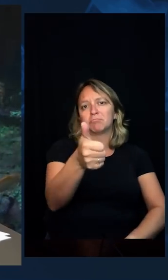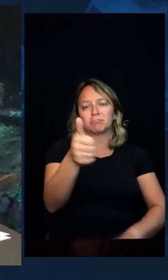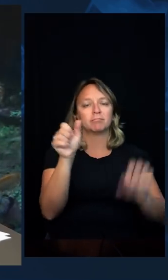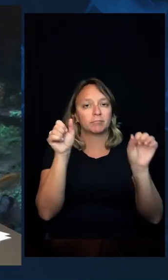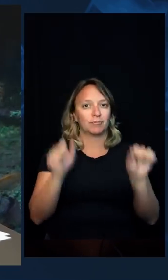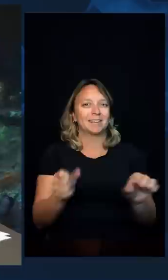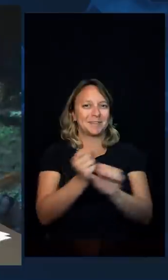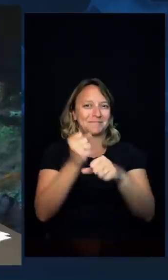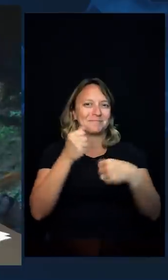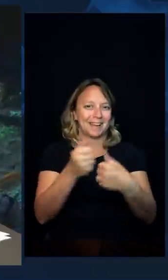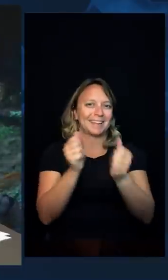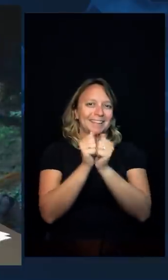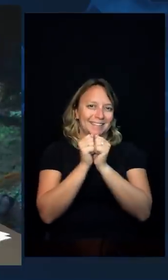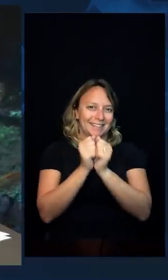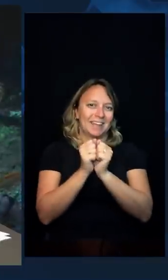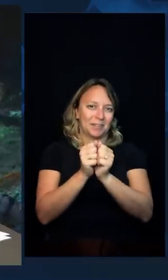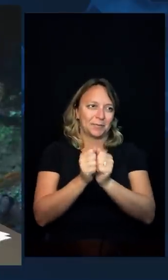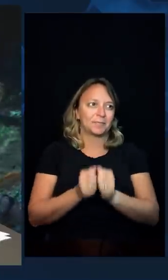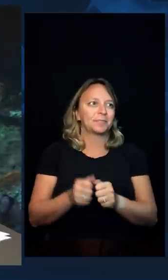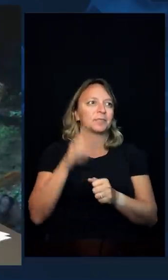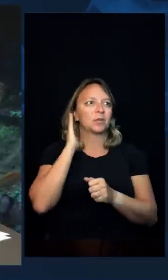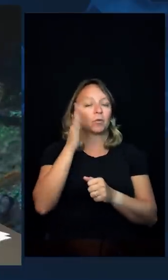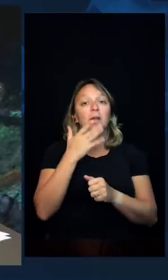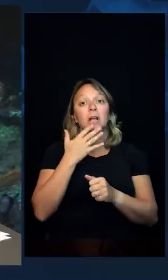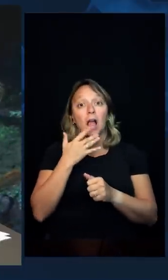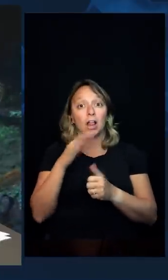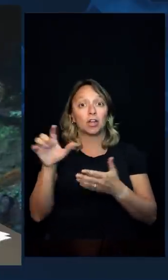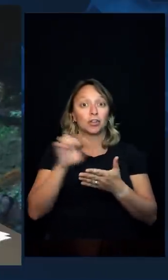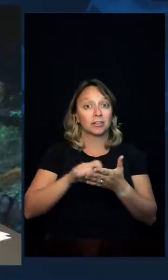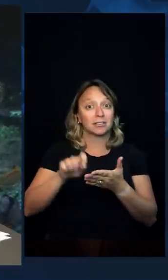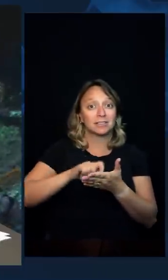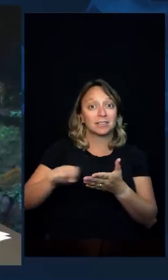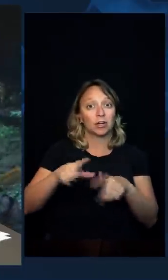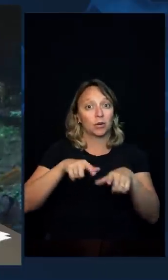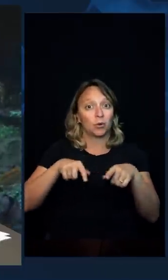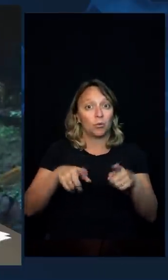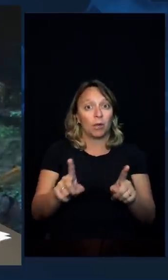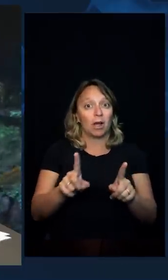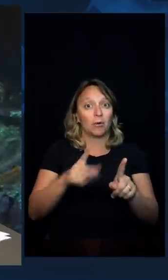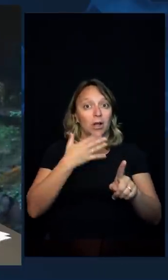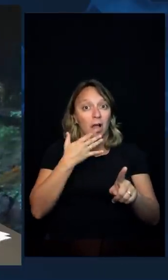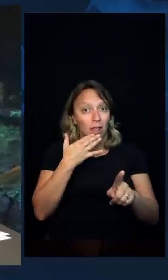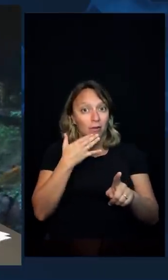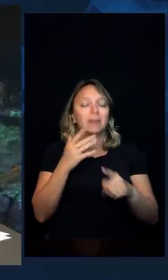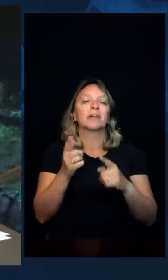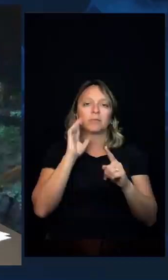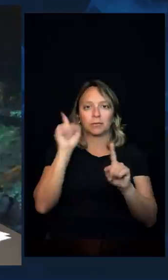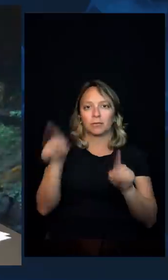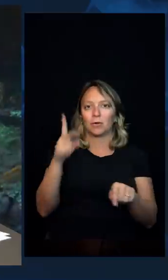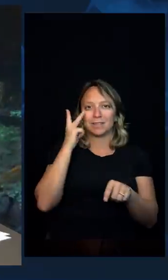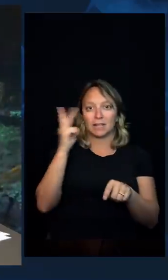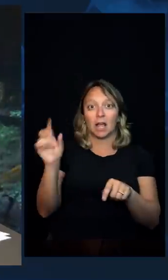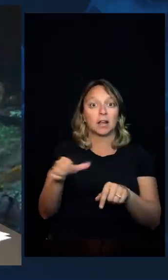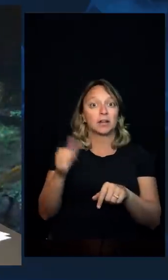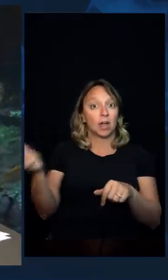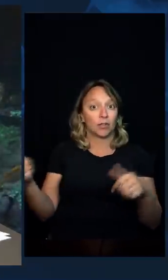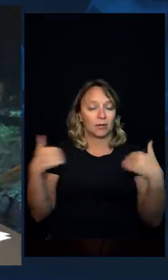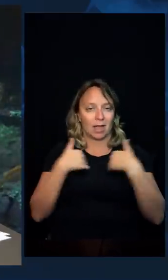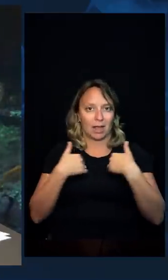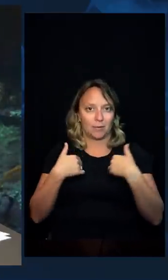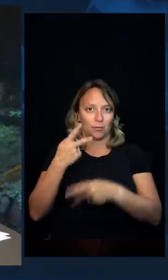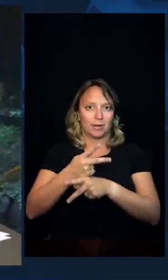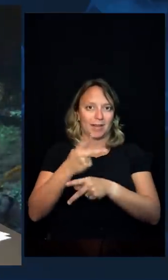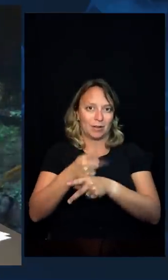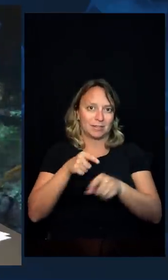headbands together. And we're gonna color our headband, and while we're coloring it, we're gonna go and see another animal care specialist